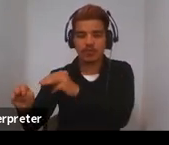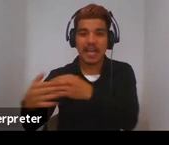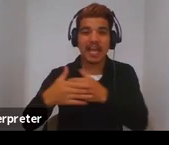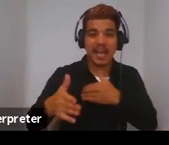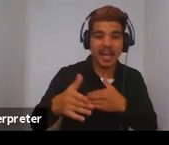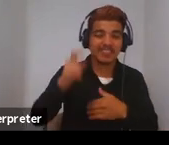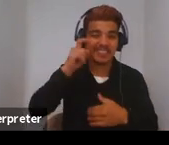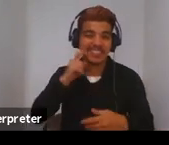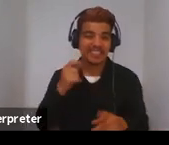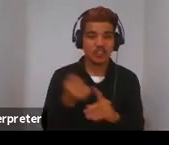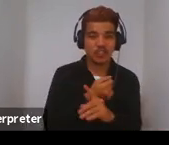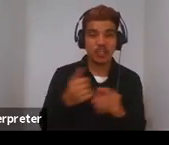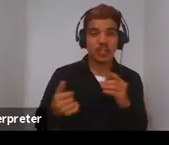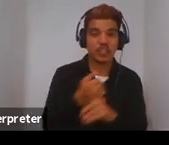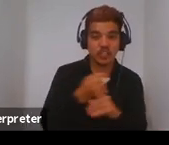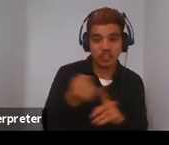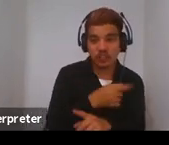assaulted because